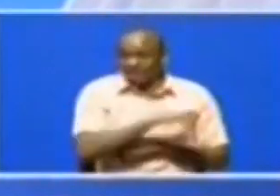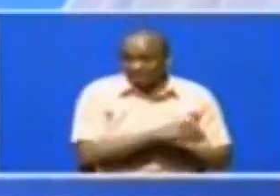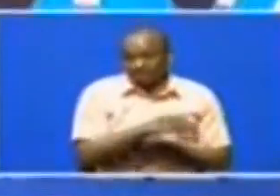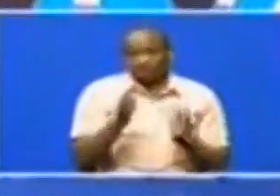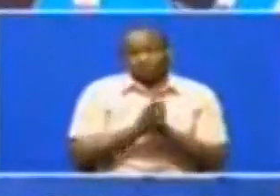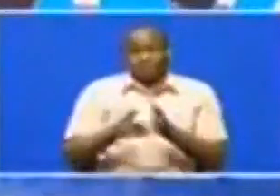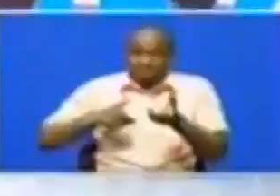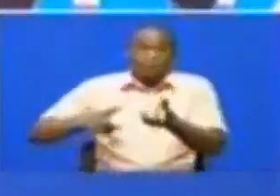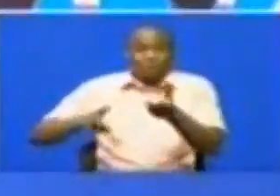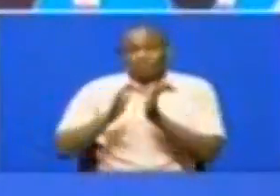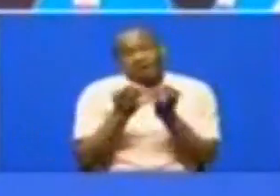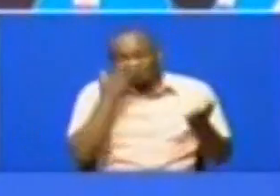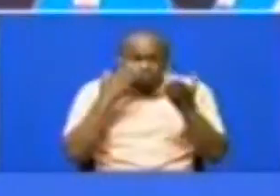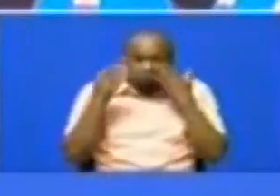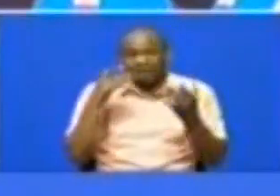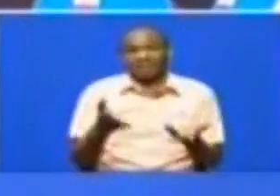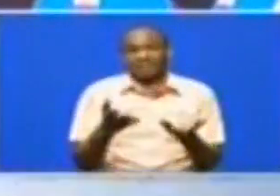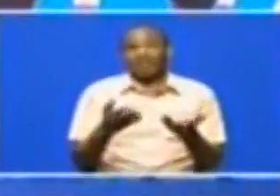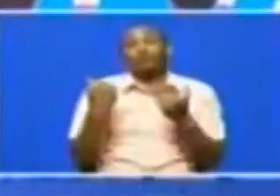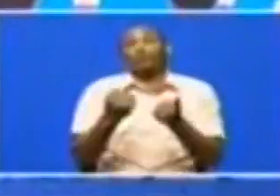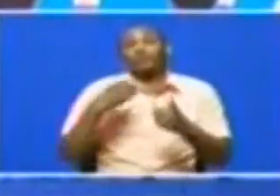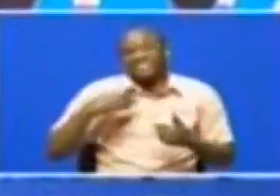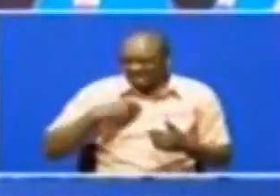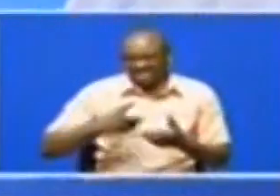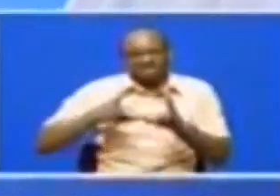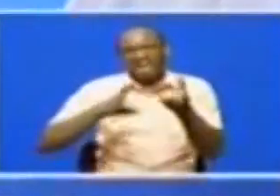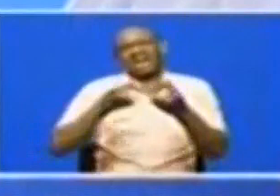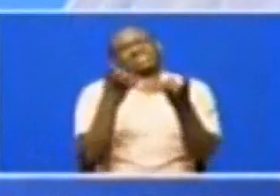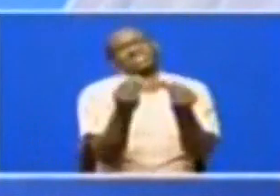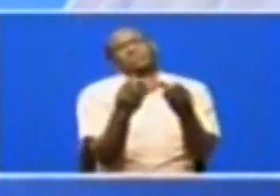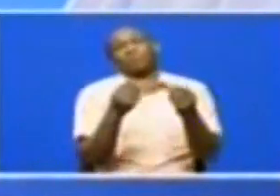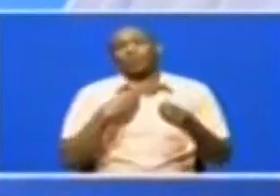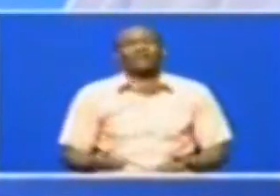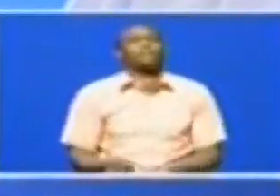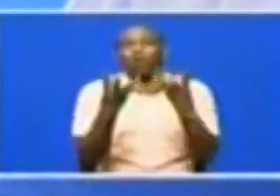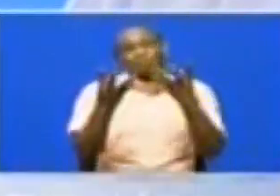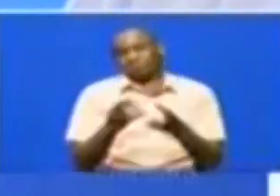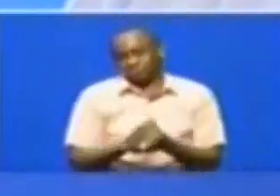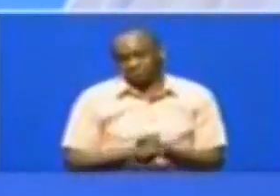kupigwa tear gas. Vijana wanasema tumeshinda tear gas, tunataka bomb.